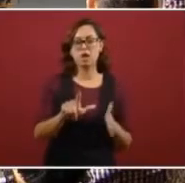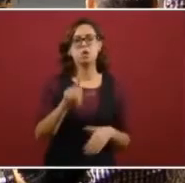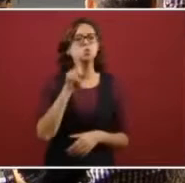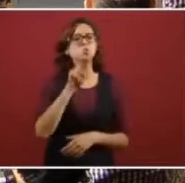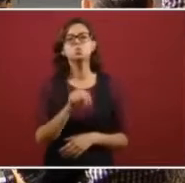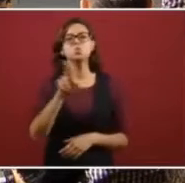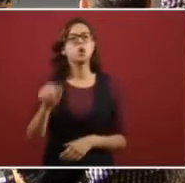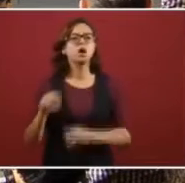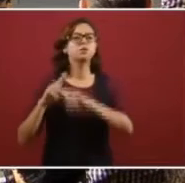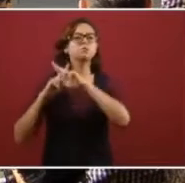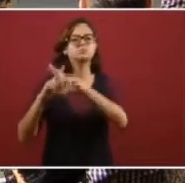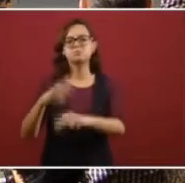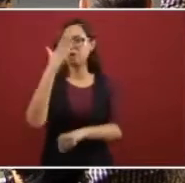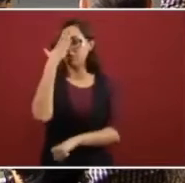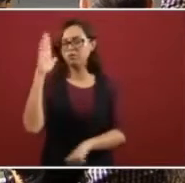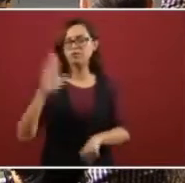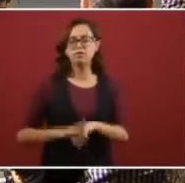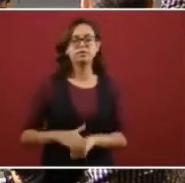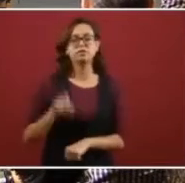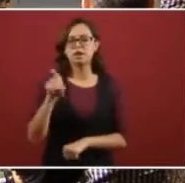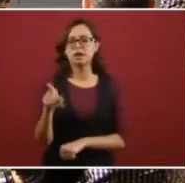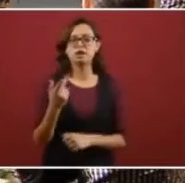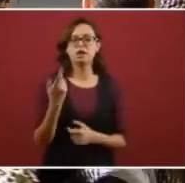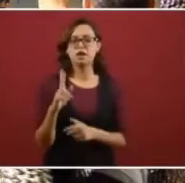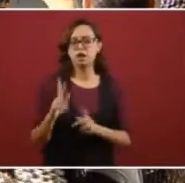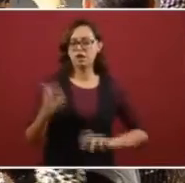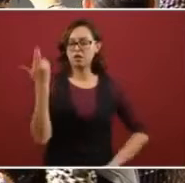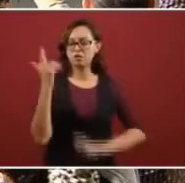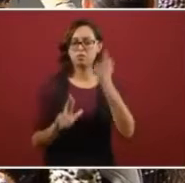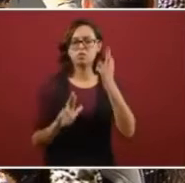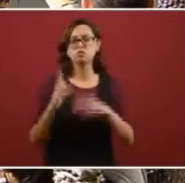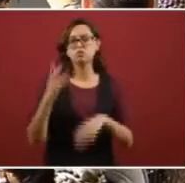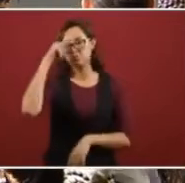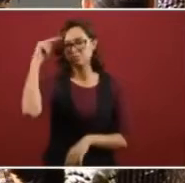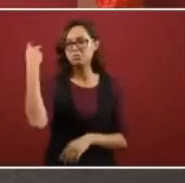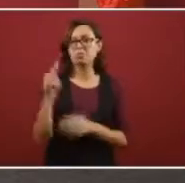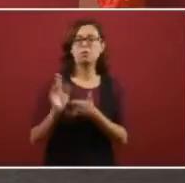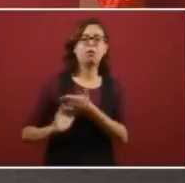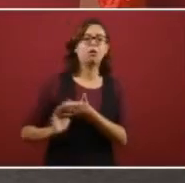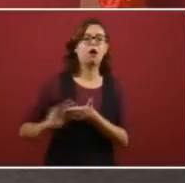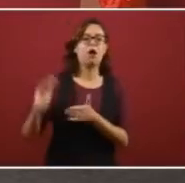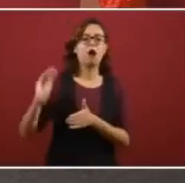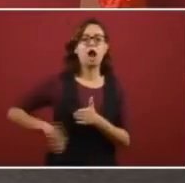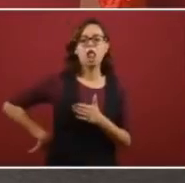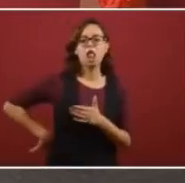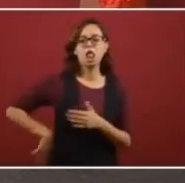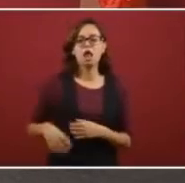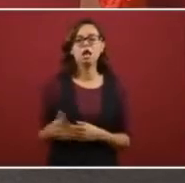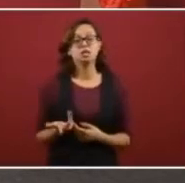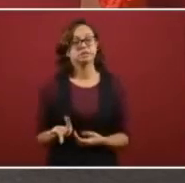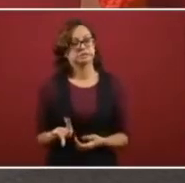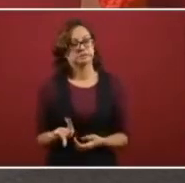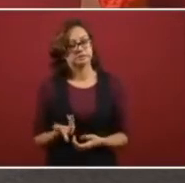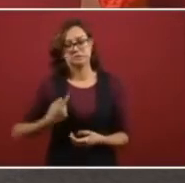used to forget it, that date. And we will consider